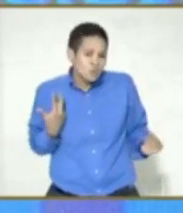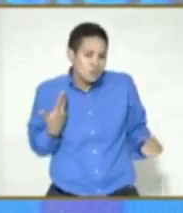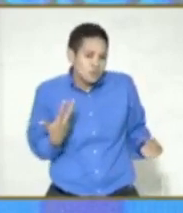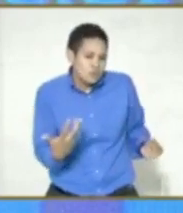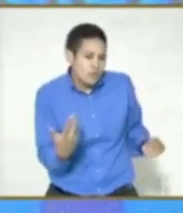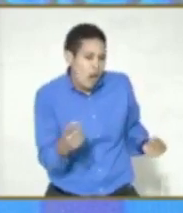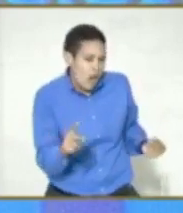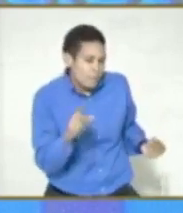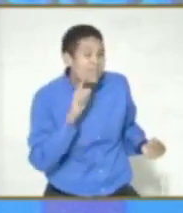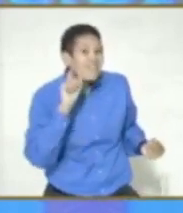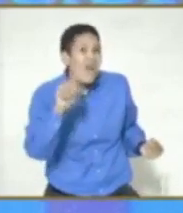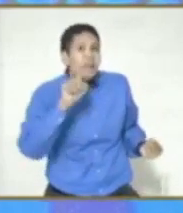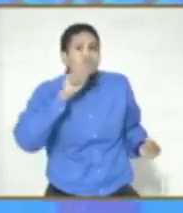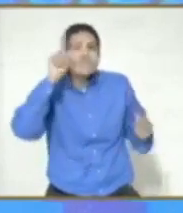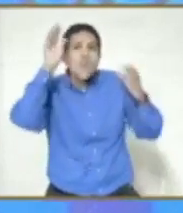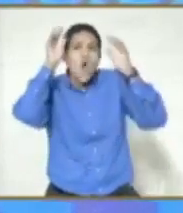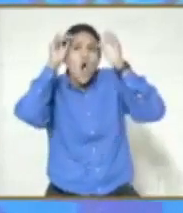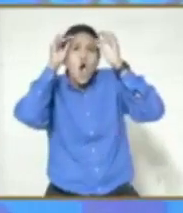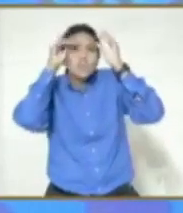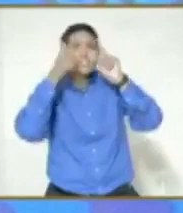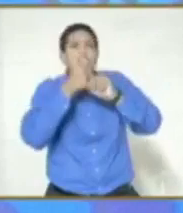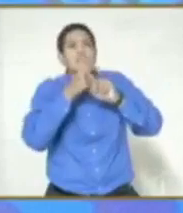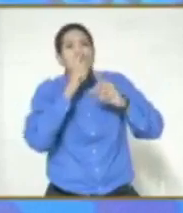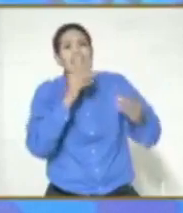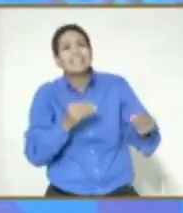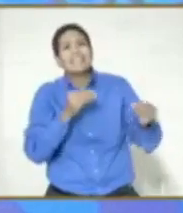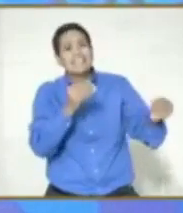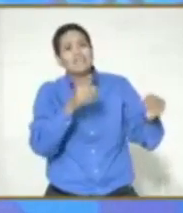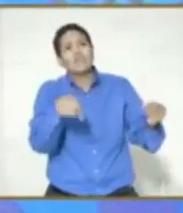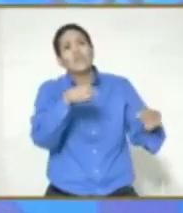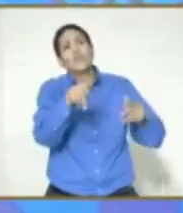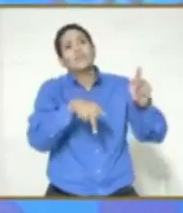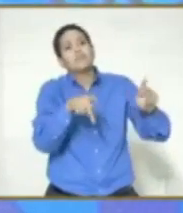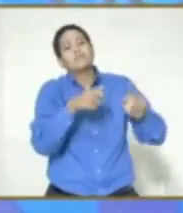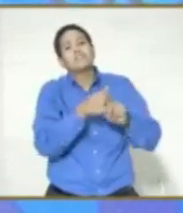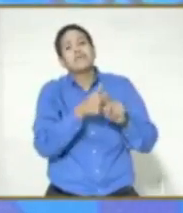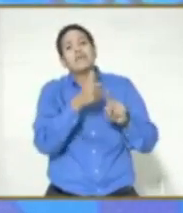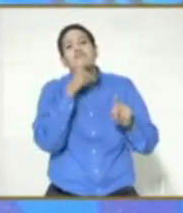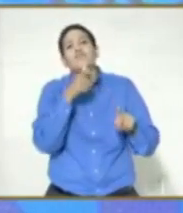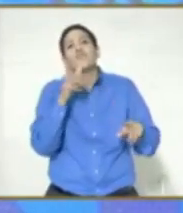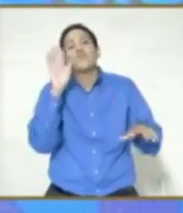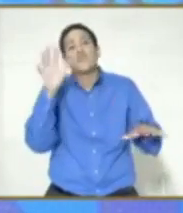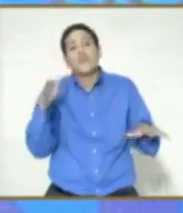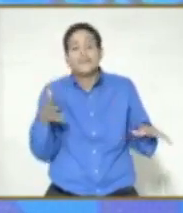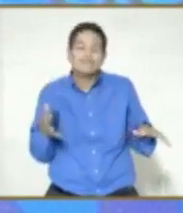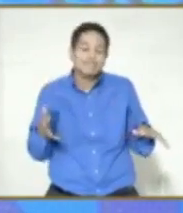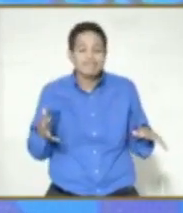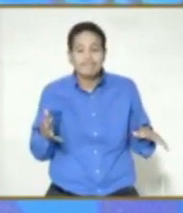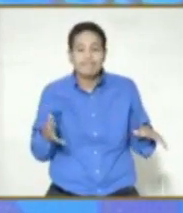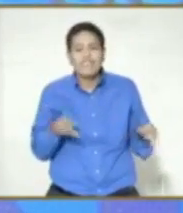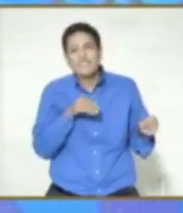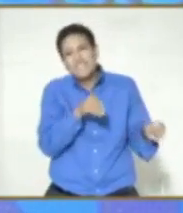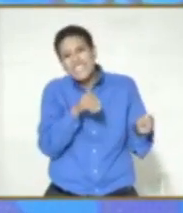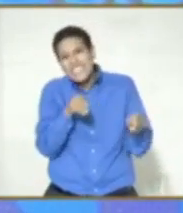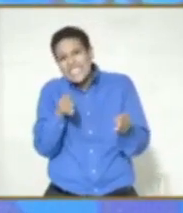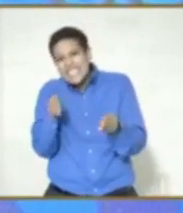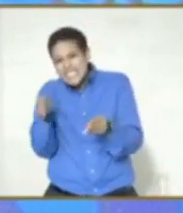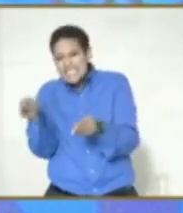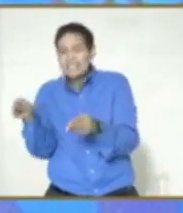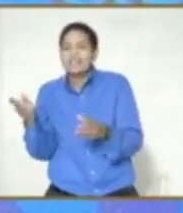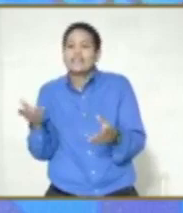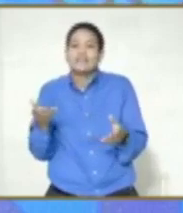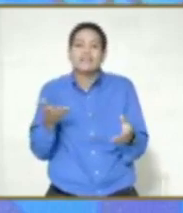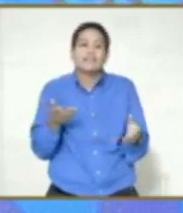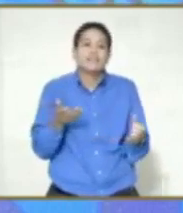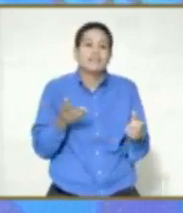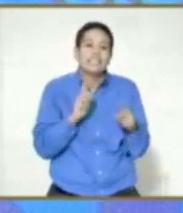asked that consideration be extended to those persons who will be undertaking the feeding program